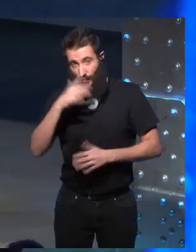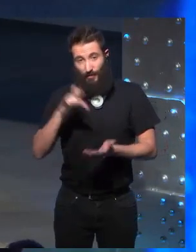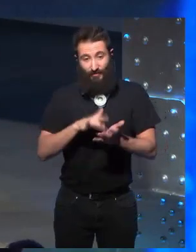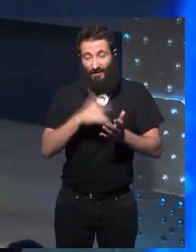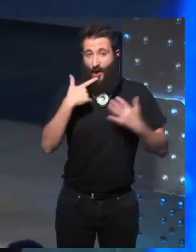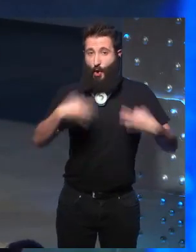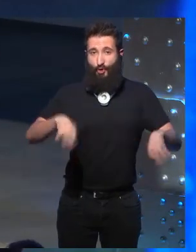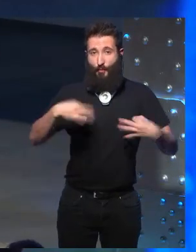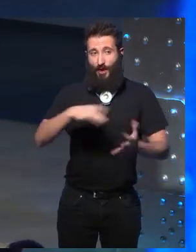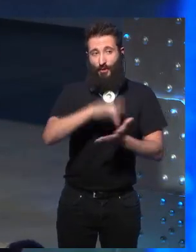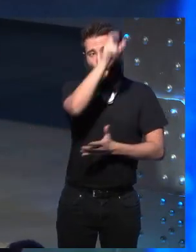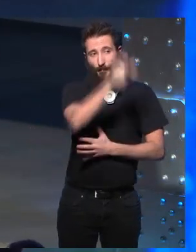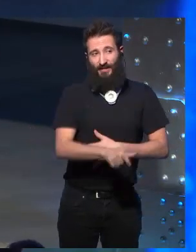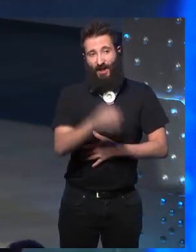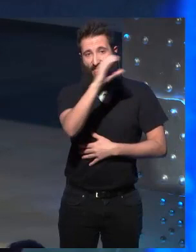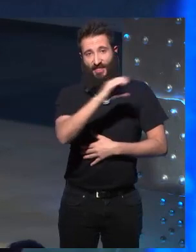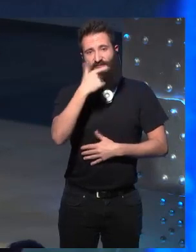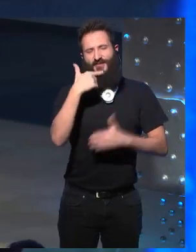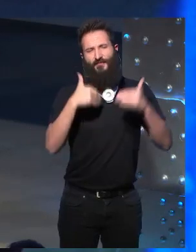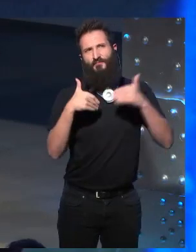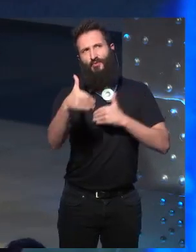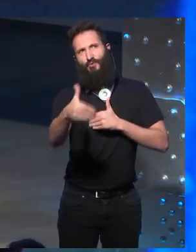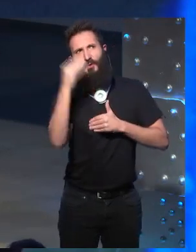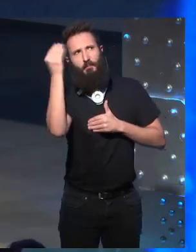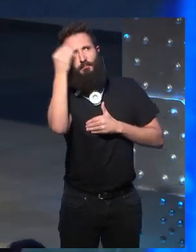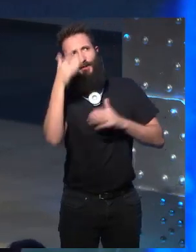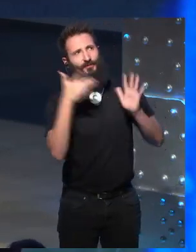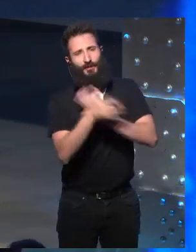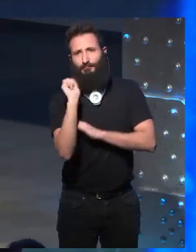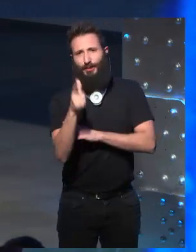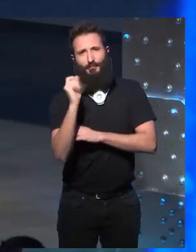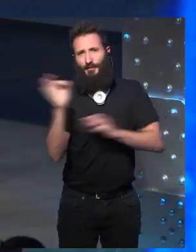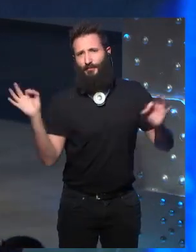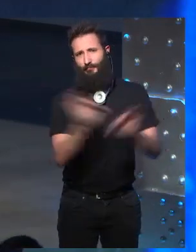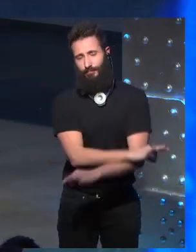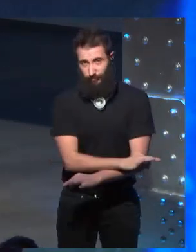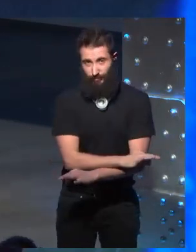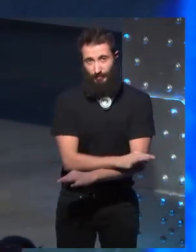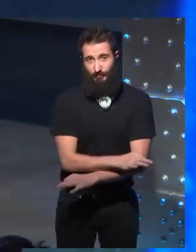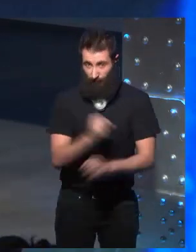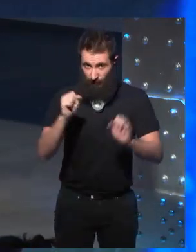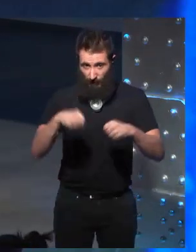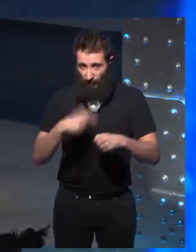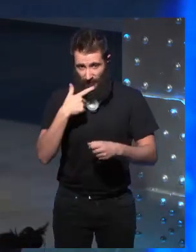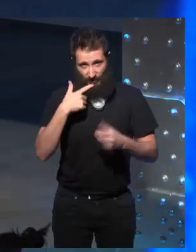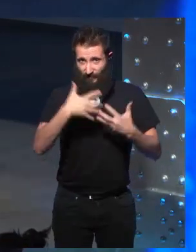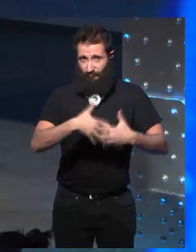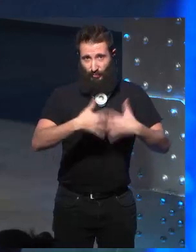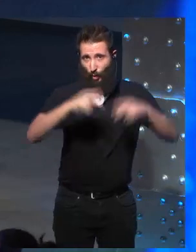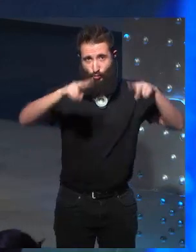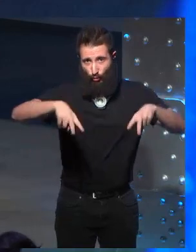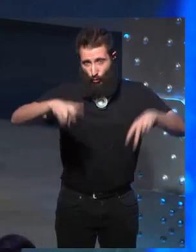scientist makes a prediction about the future, it's wrong, right? It never works. So actually, I